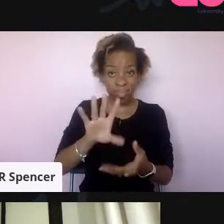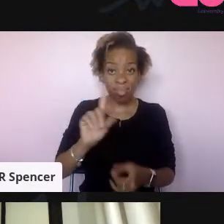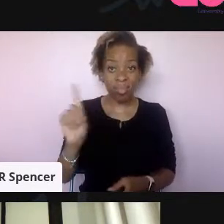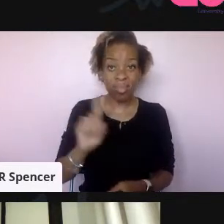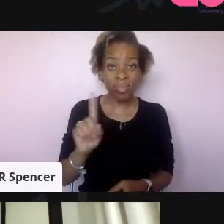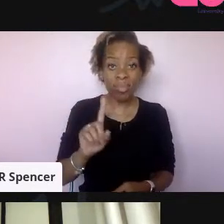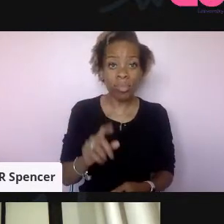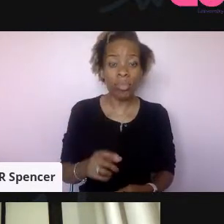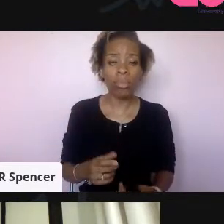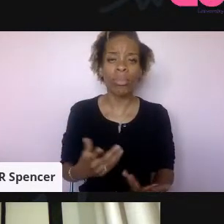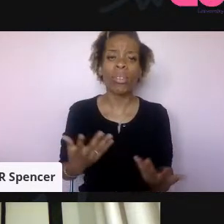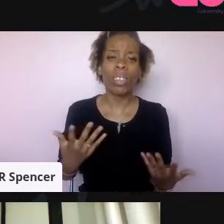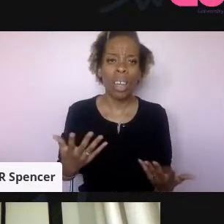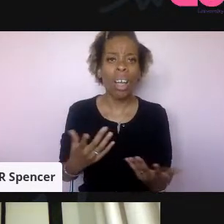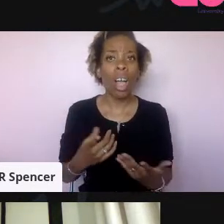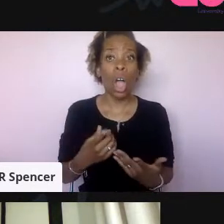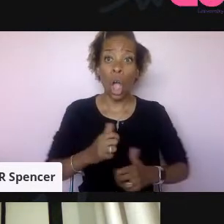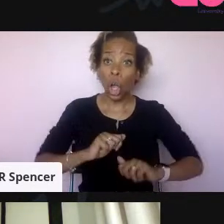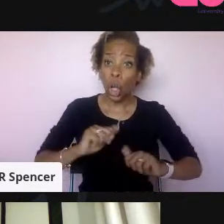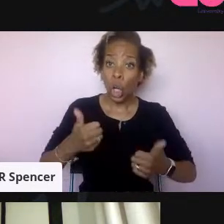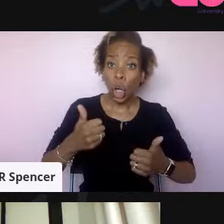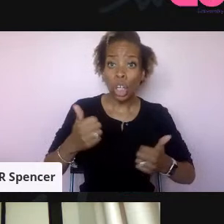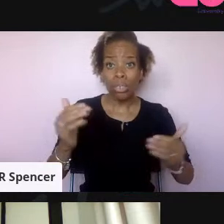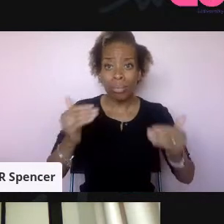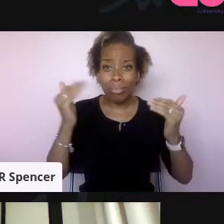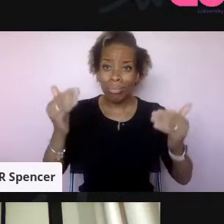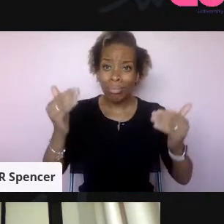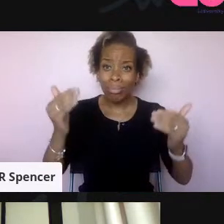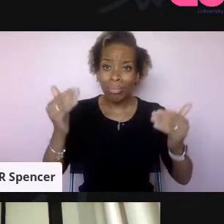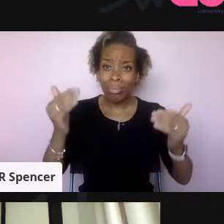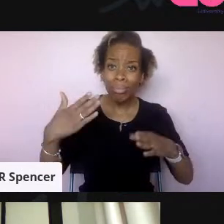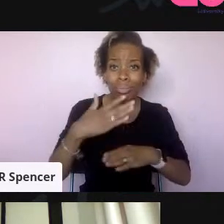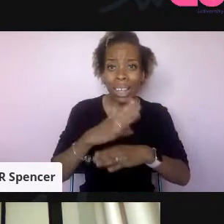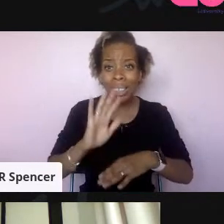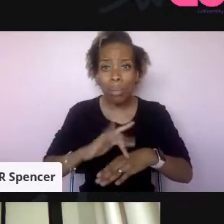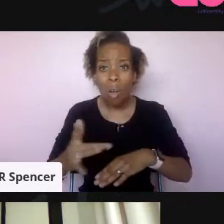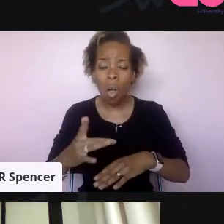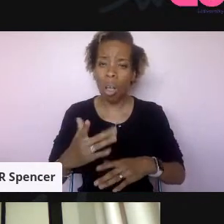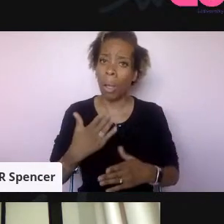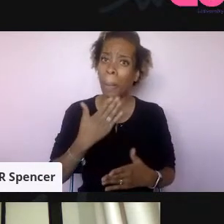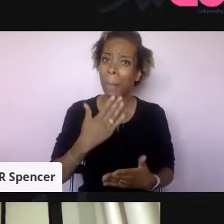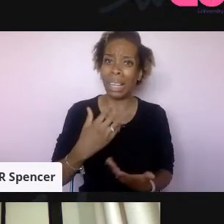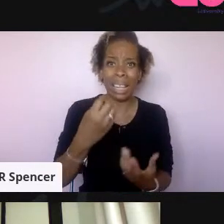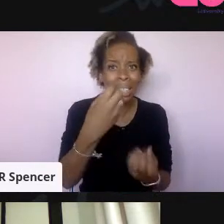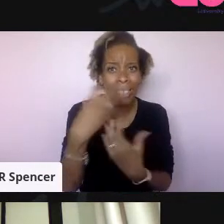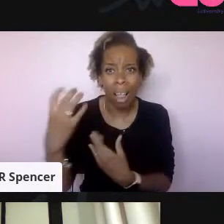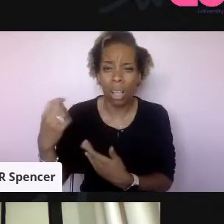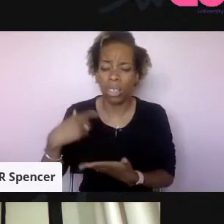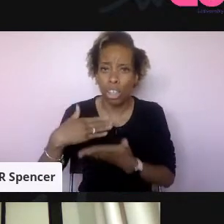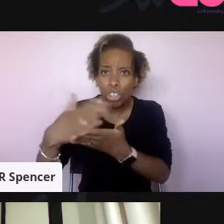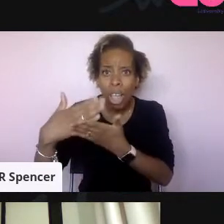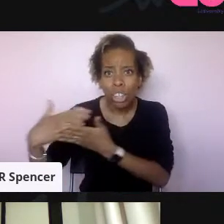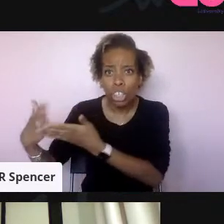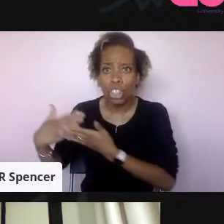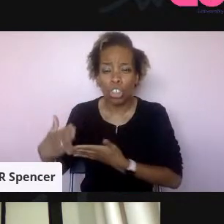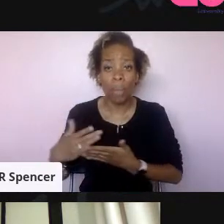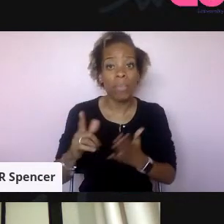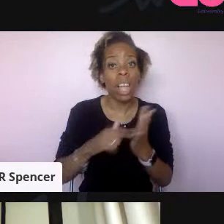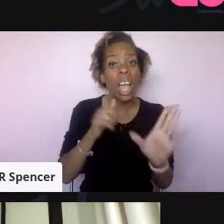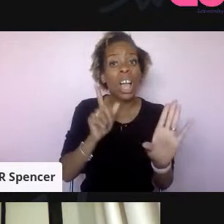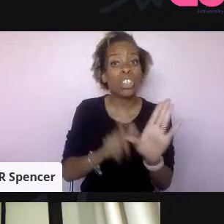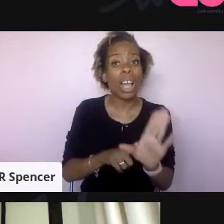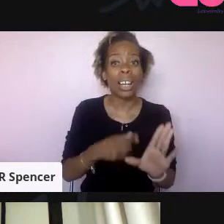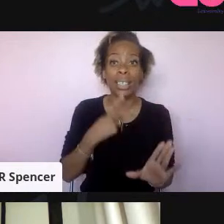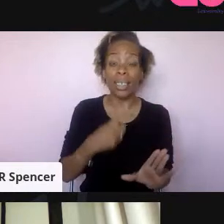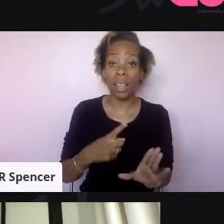stuff, but if you've got good practice, tell us, because it's great to be able to share that as well. And I think that Jenny said it earlier, every